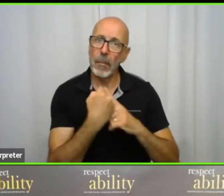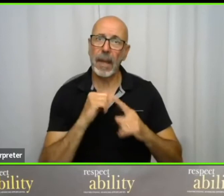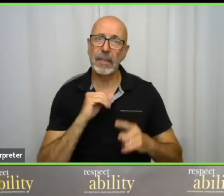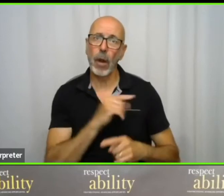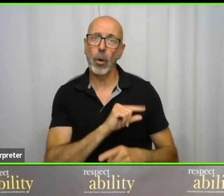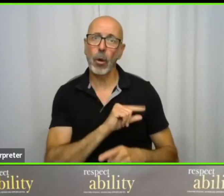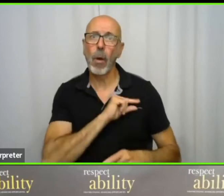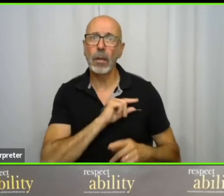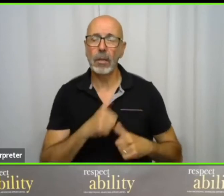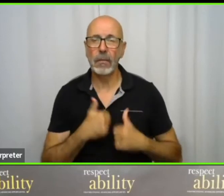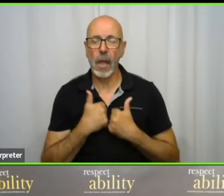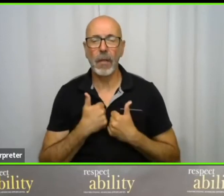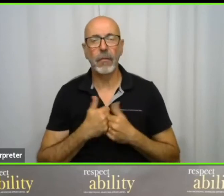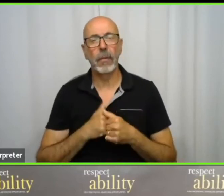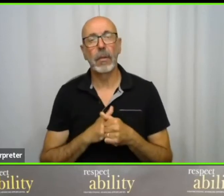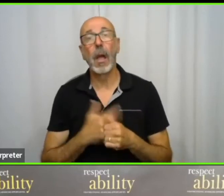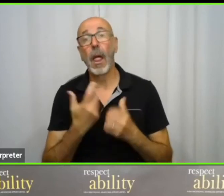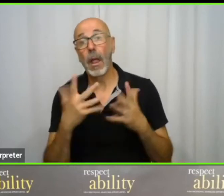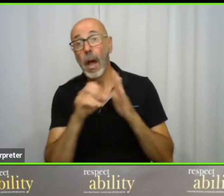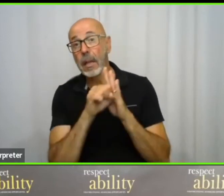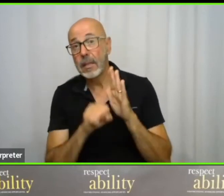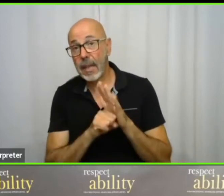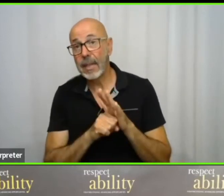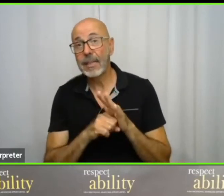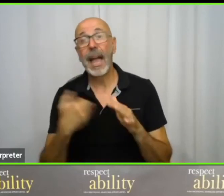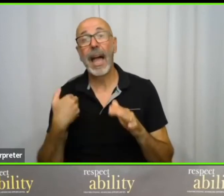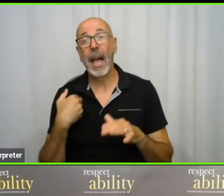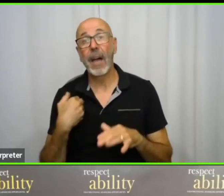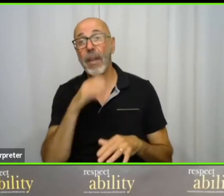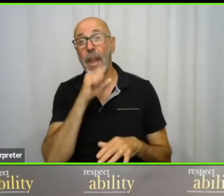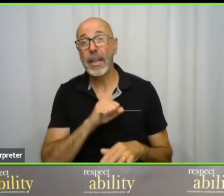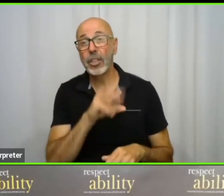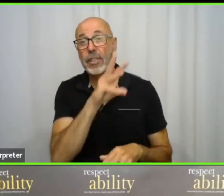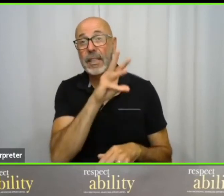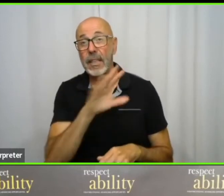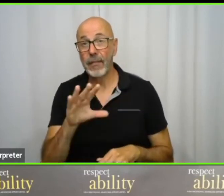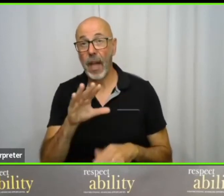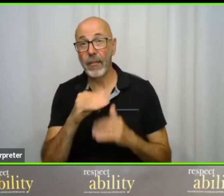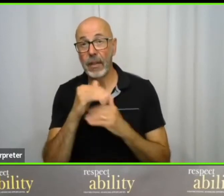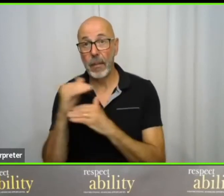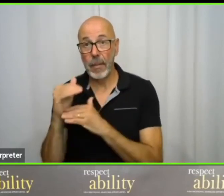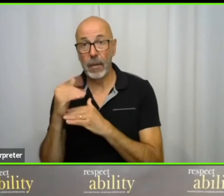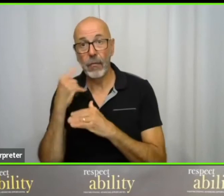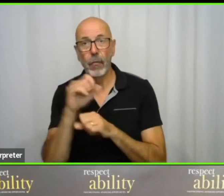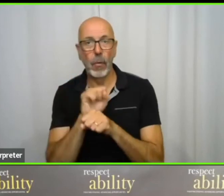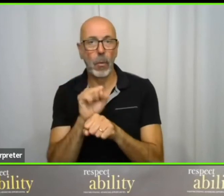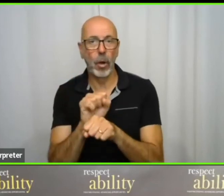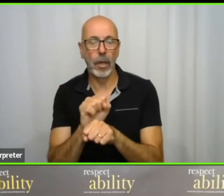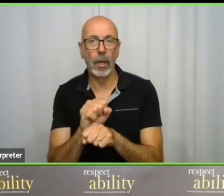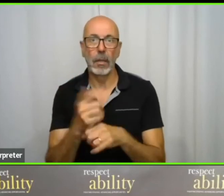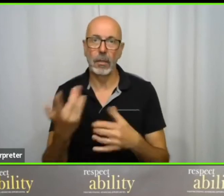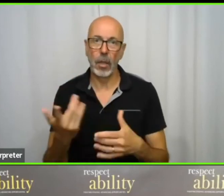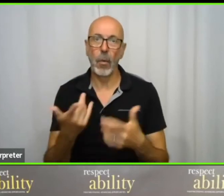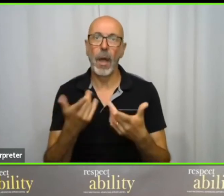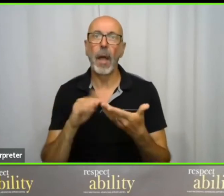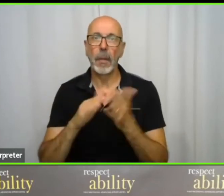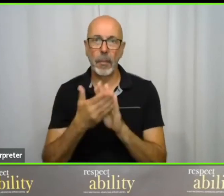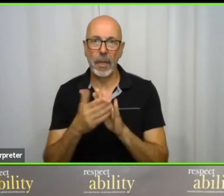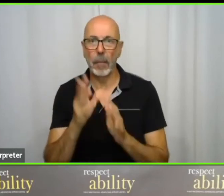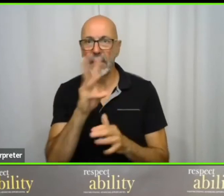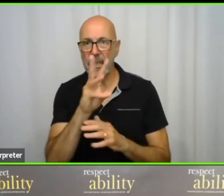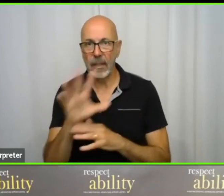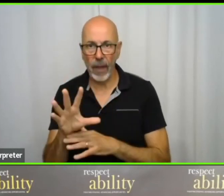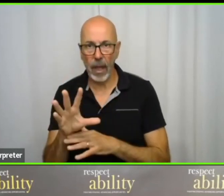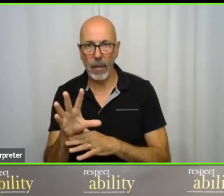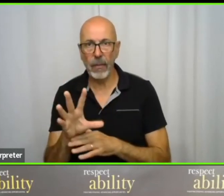lot of states is that a lot of states have an age 65 limit on working. So when you turn the age of 65 and you're